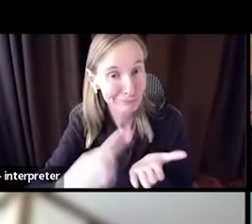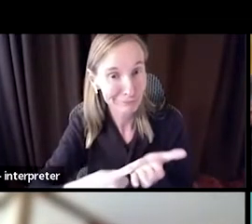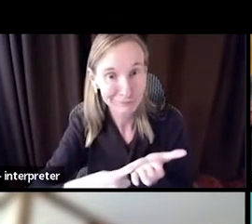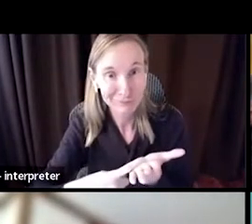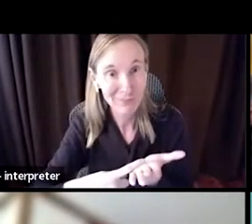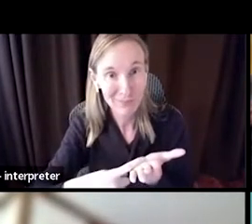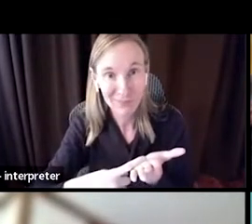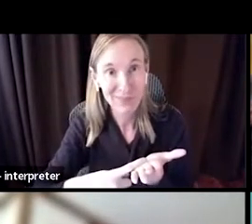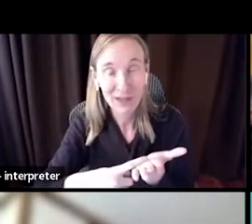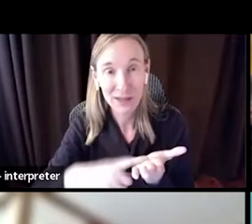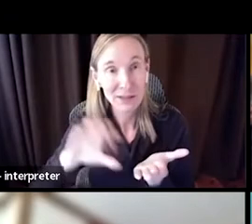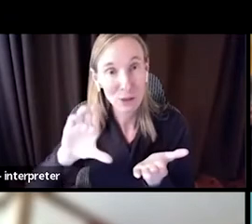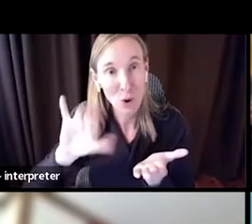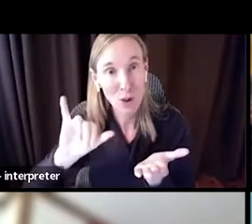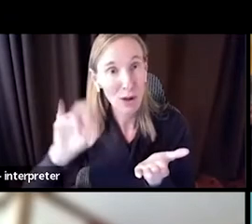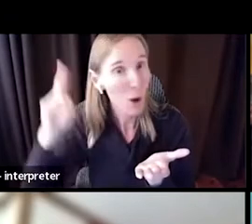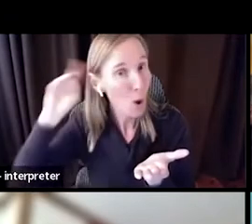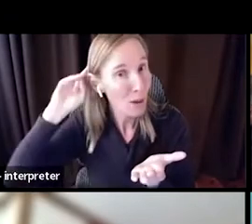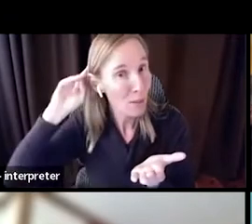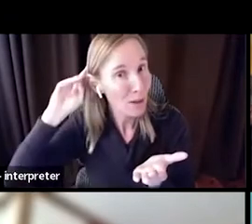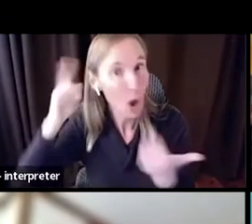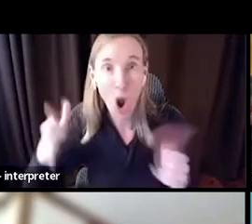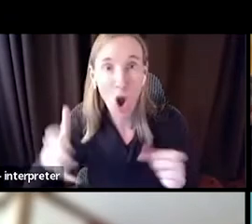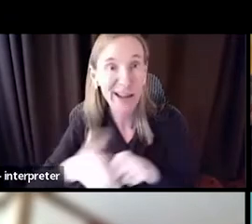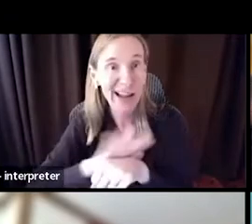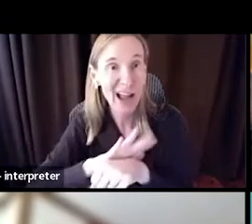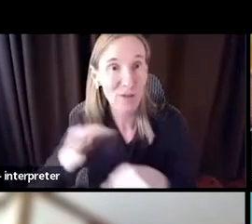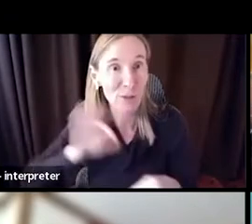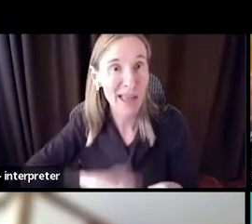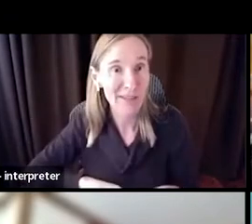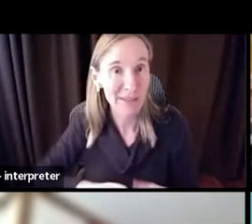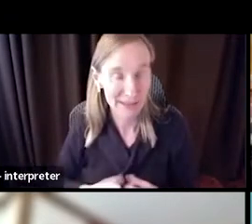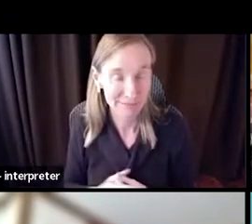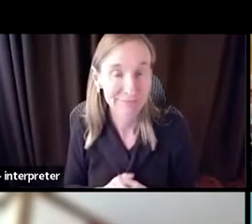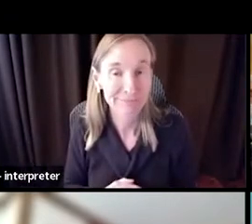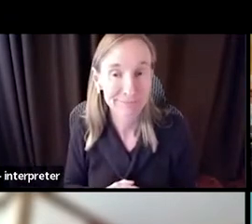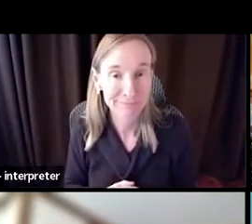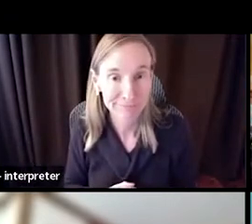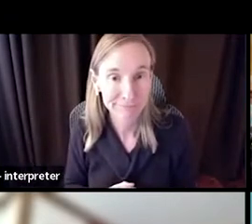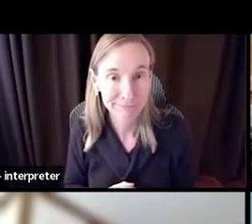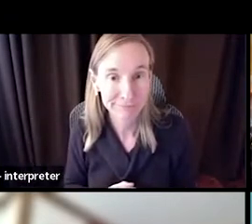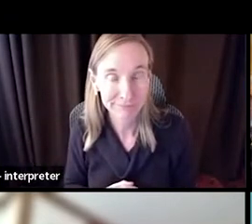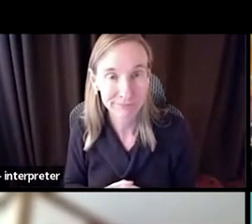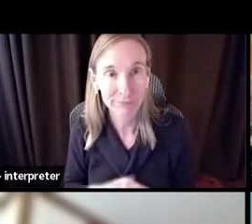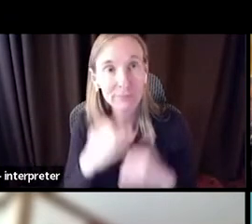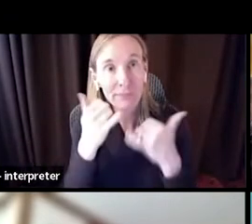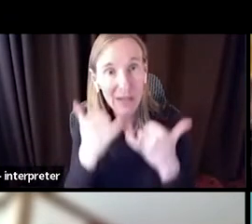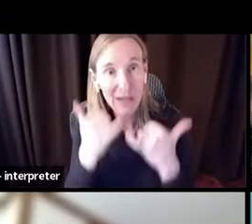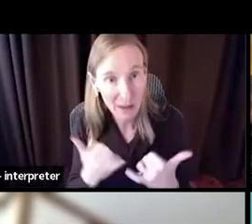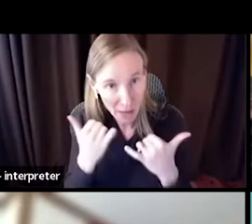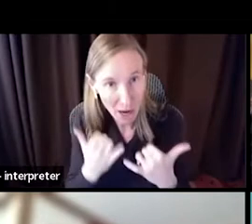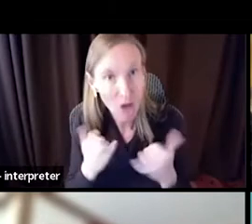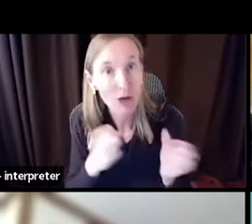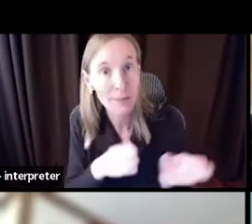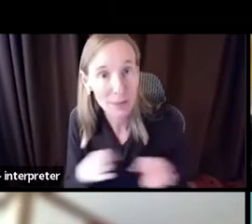it was found that cochlear implants are currently a covered benefit. So under the current benchmark plan, cochlear implants are